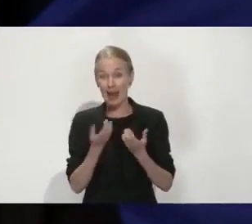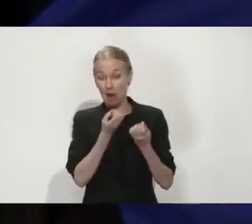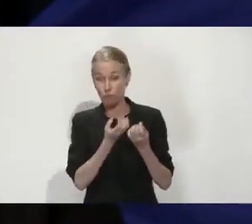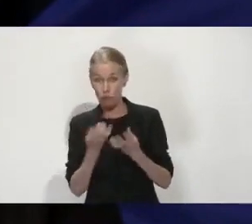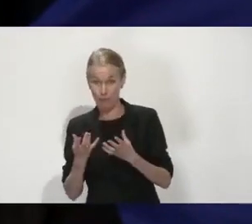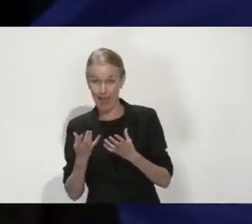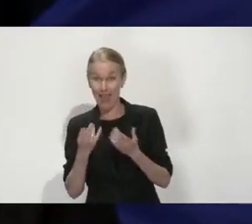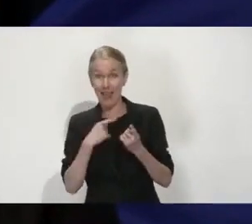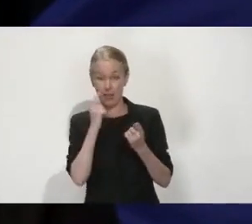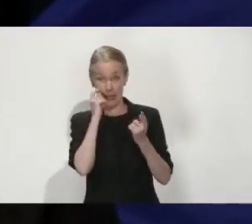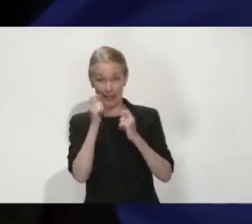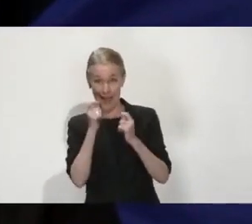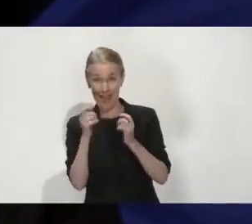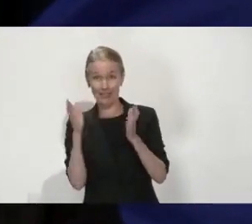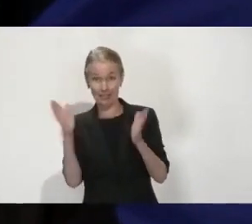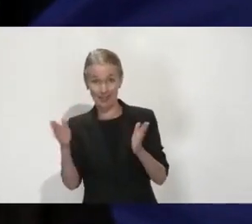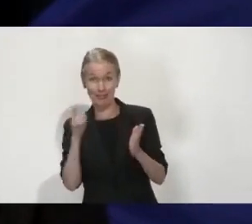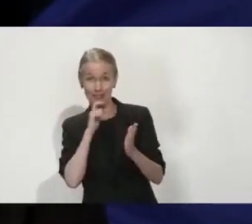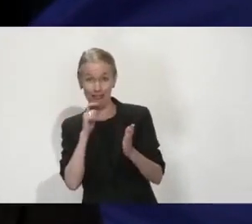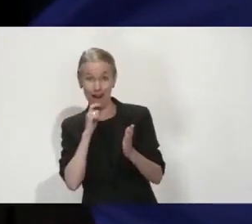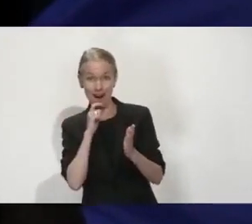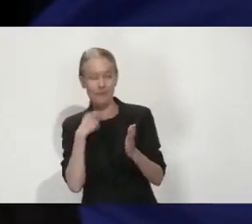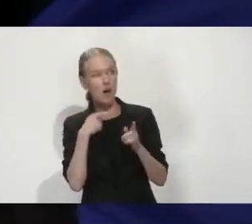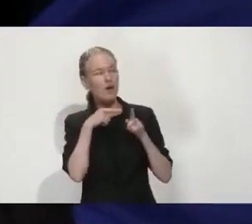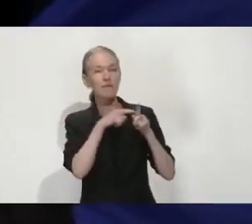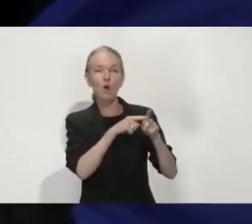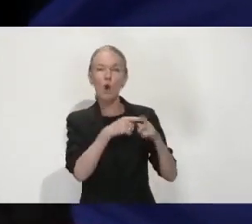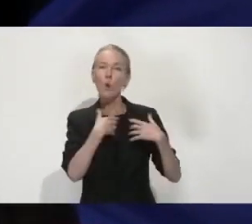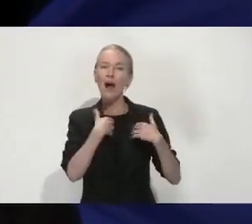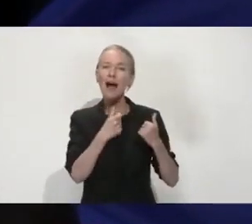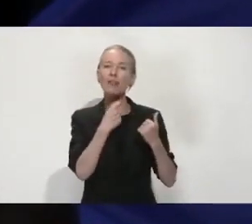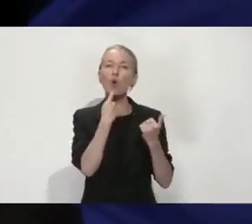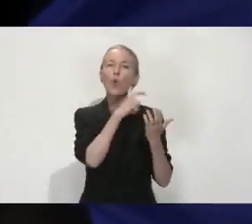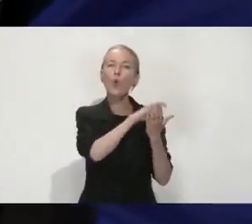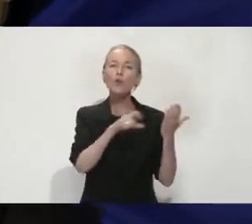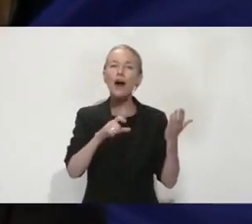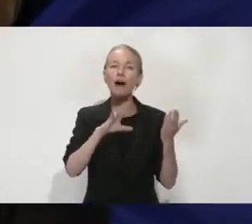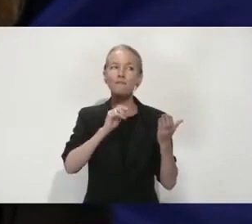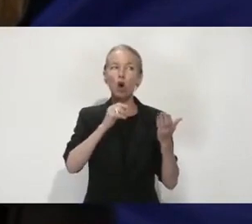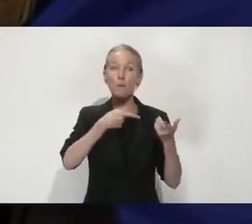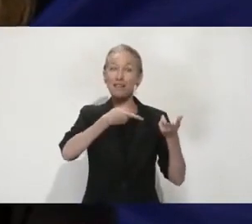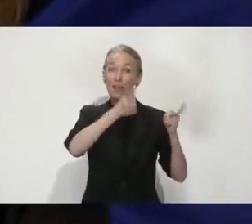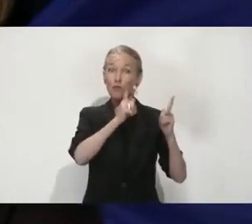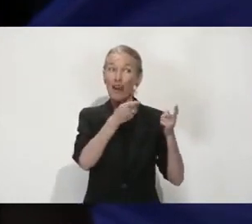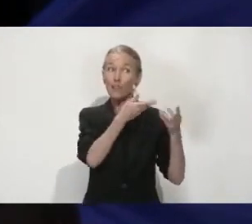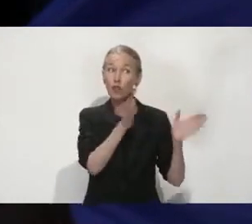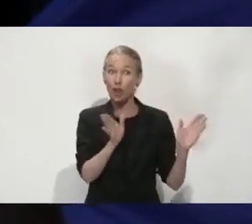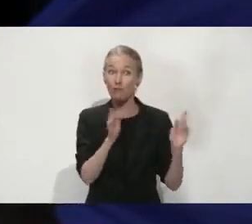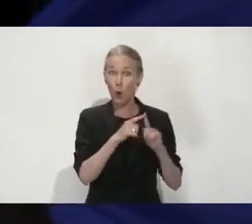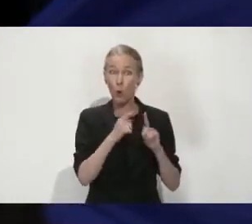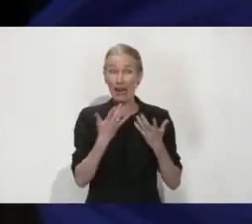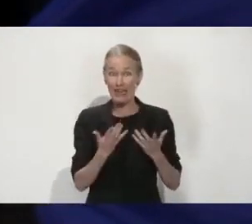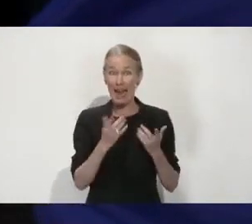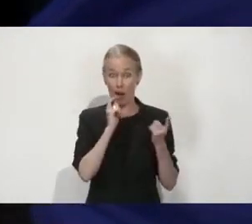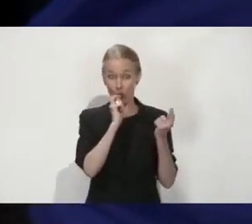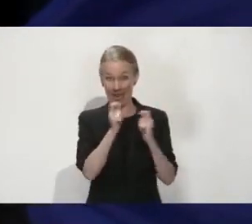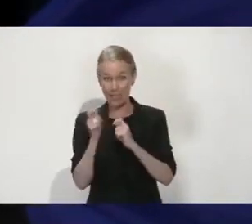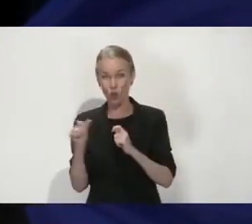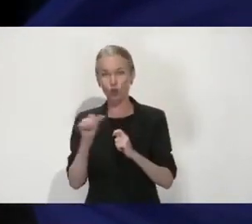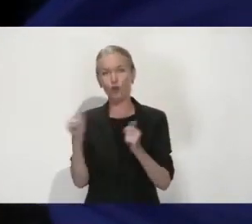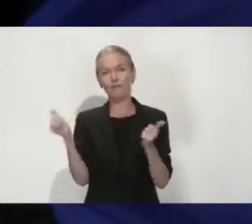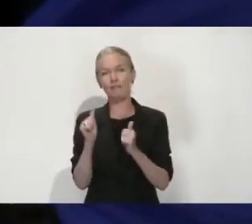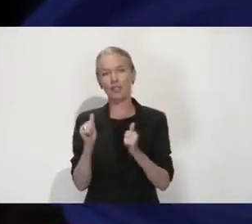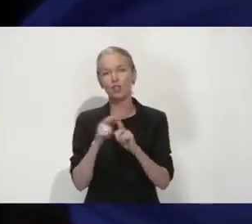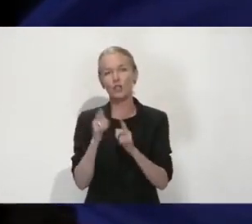underway as per the health order issued by the Director General and is due to be completed by Sunday the 6th of